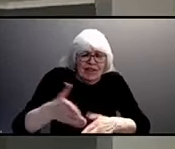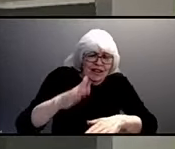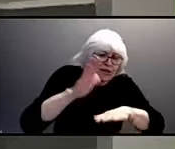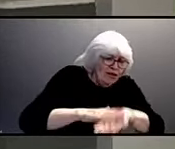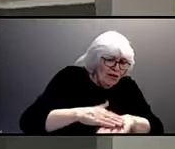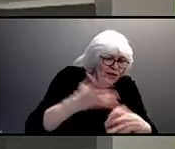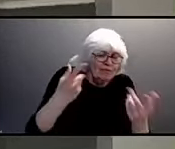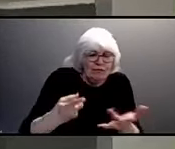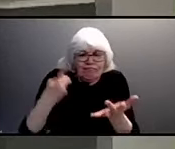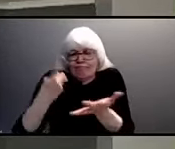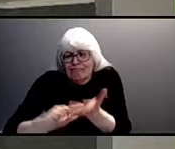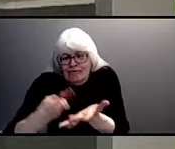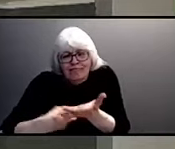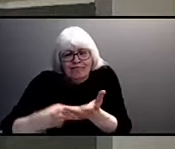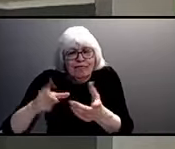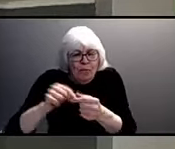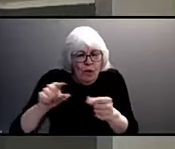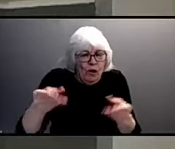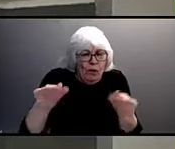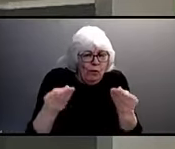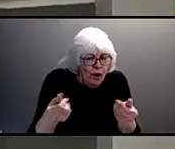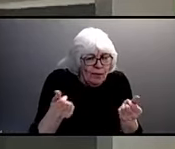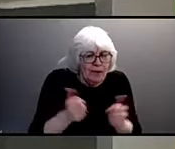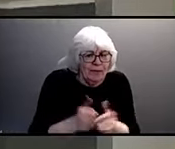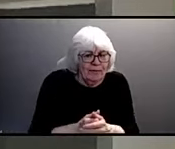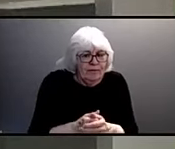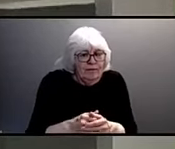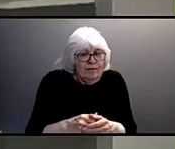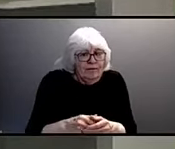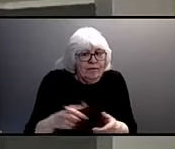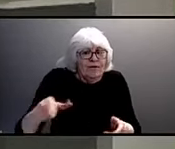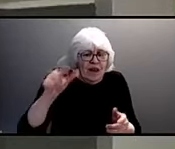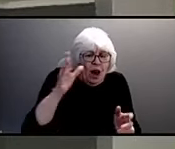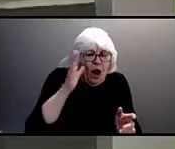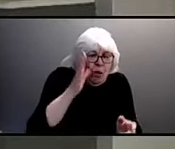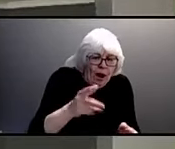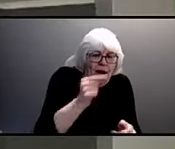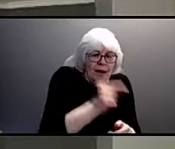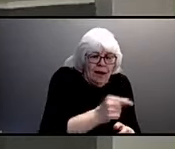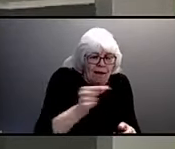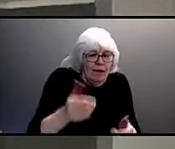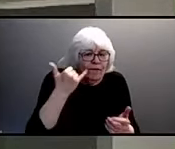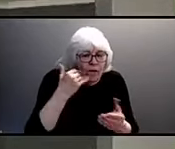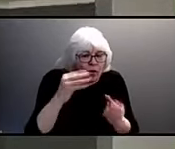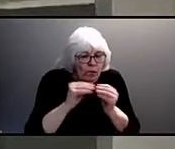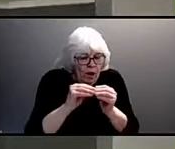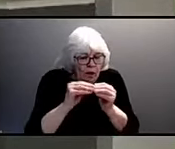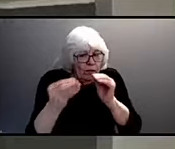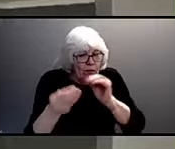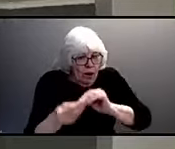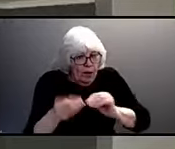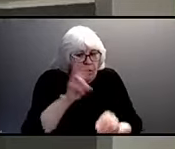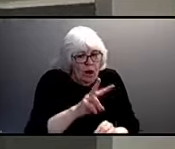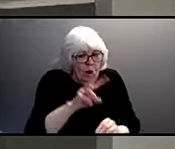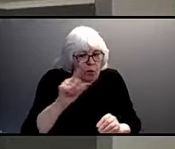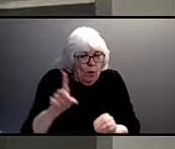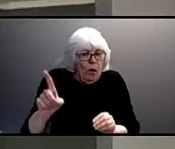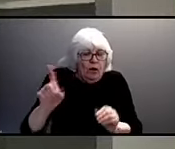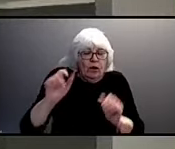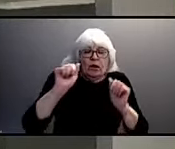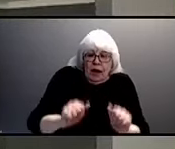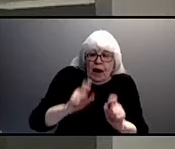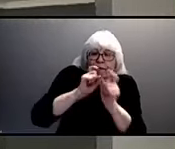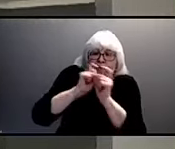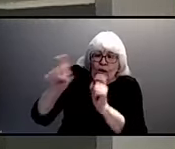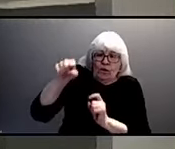to that, the provincial government has 211 available to folks to let them know if you are looking for housing,